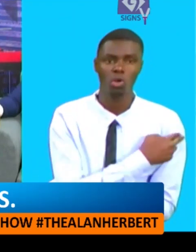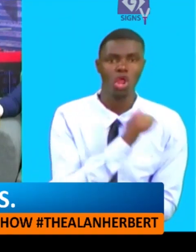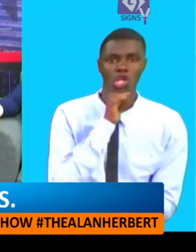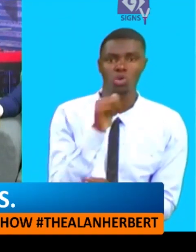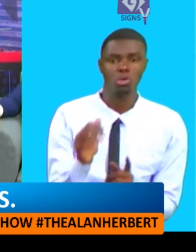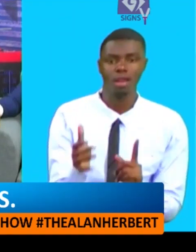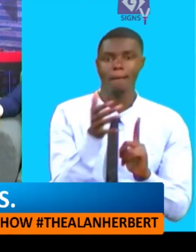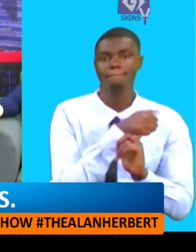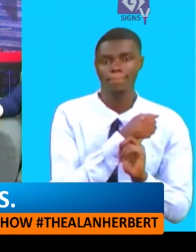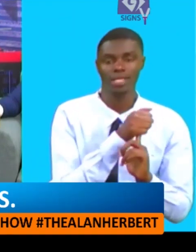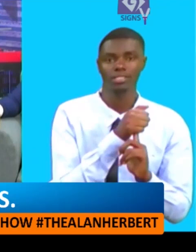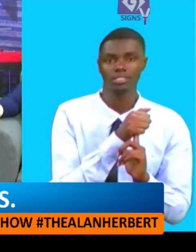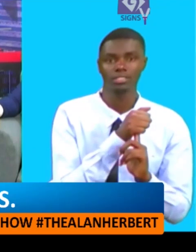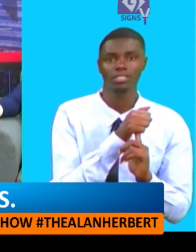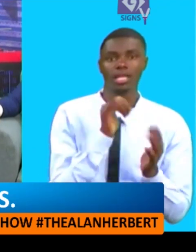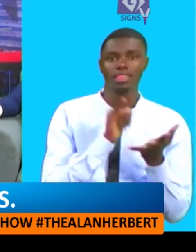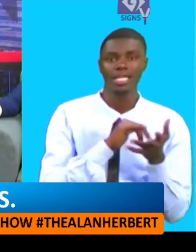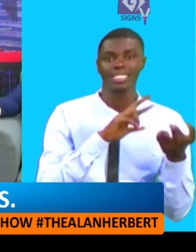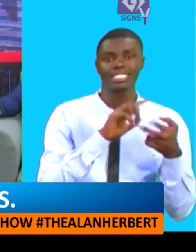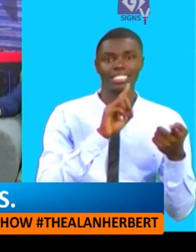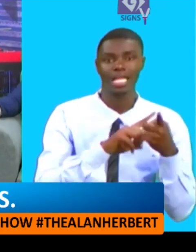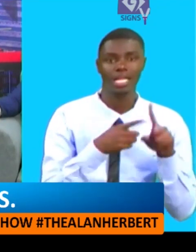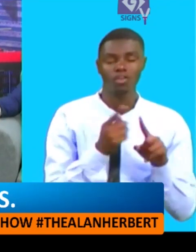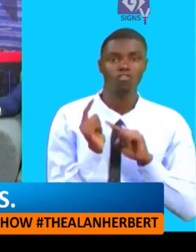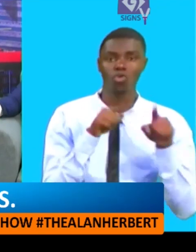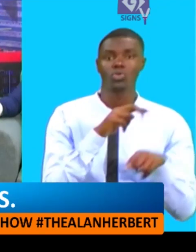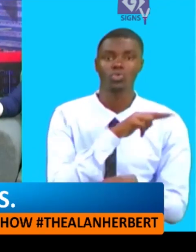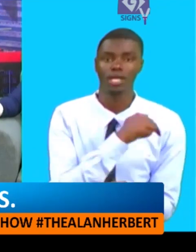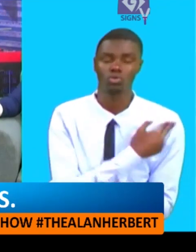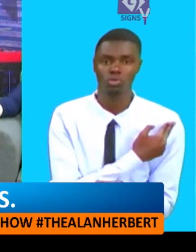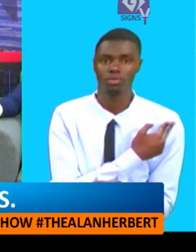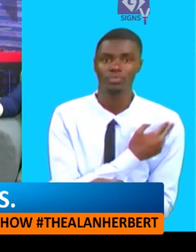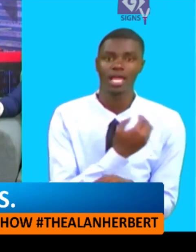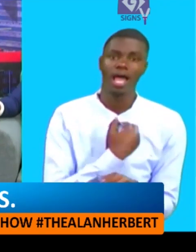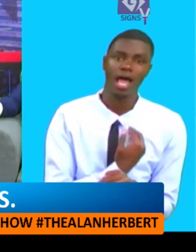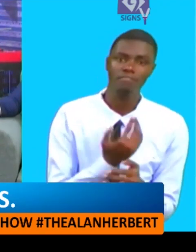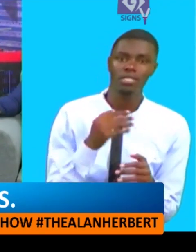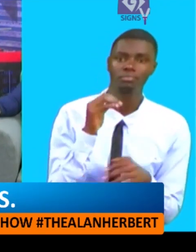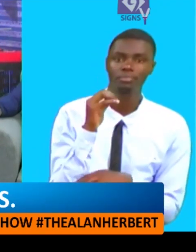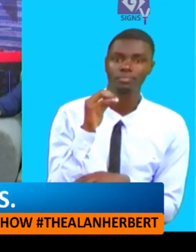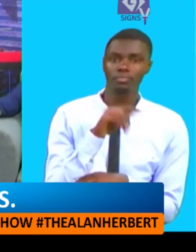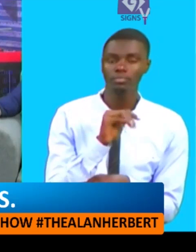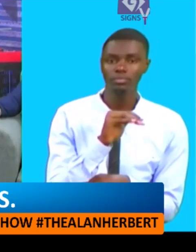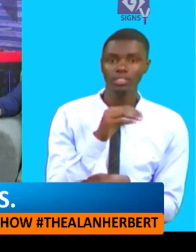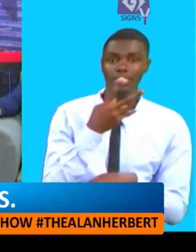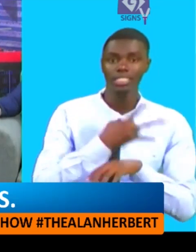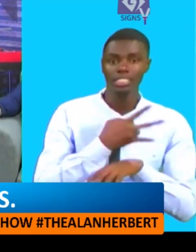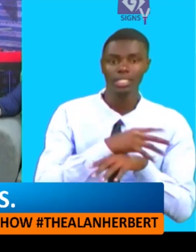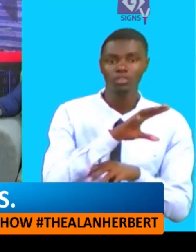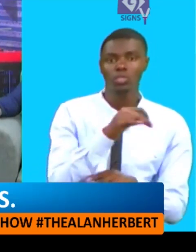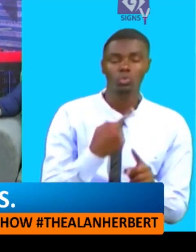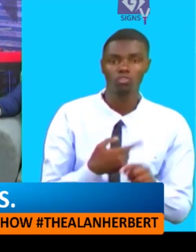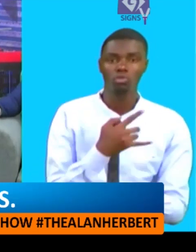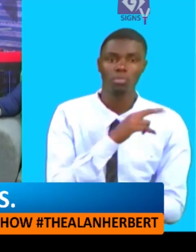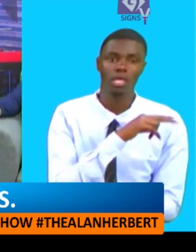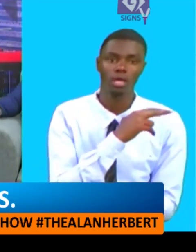not reach that threshold of going to that particular facility? Are there claims that NHIF will do from the hospital so that it